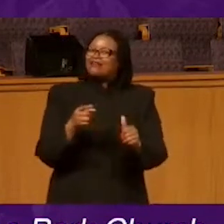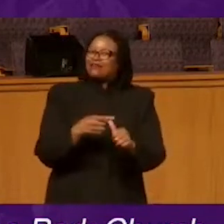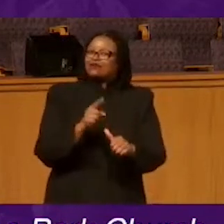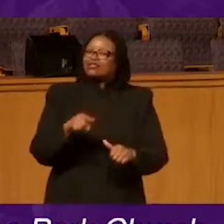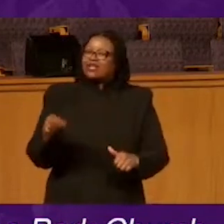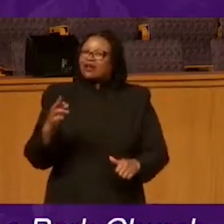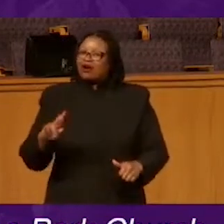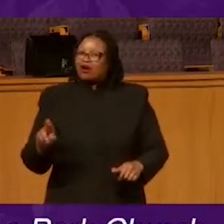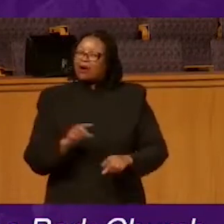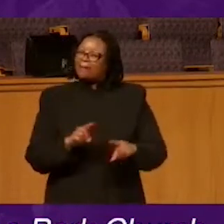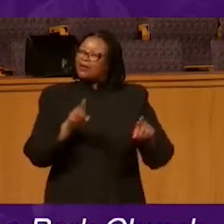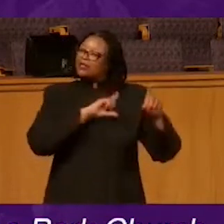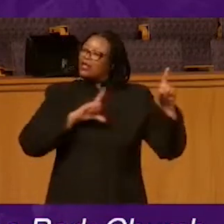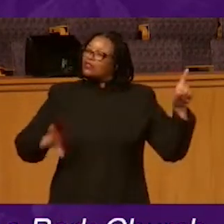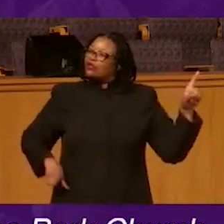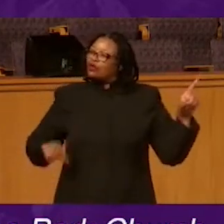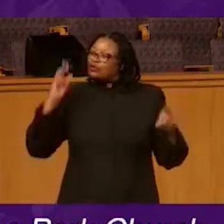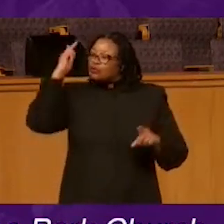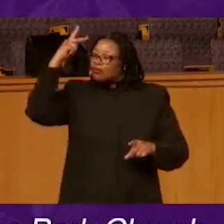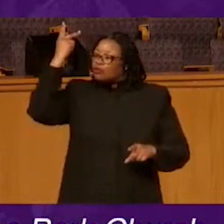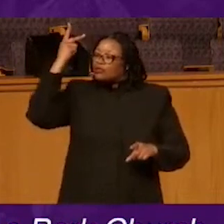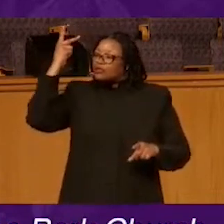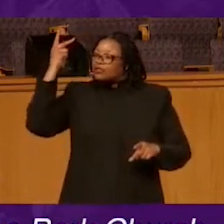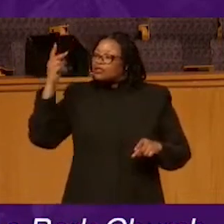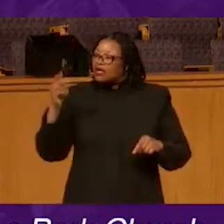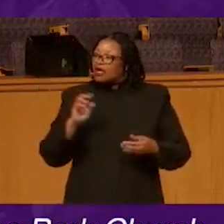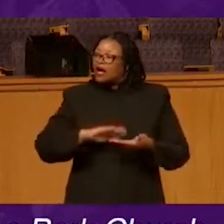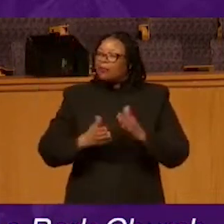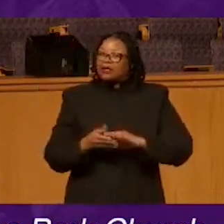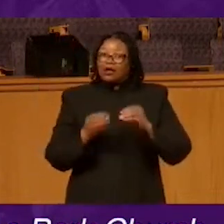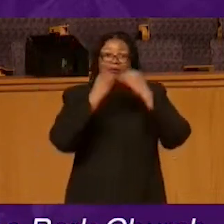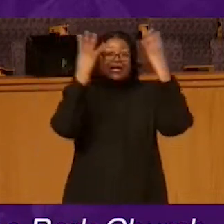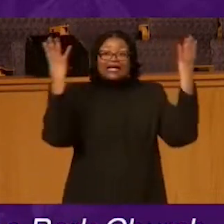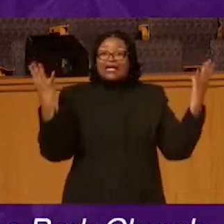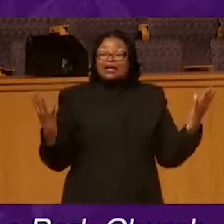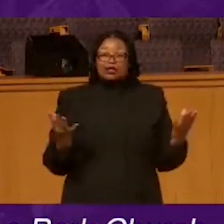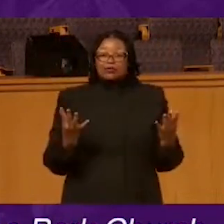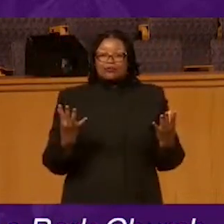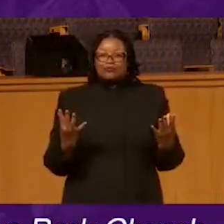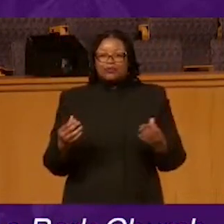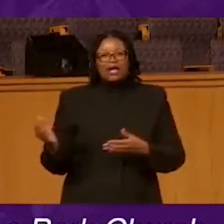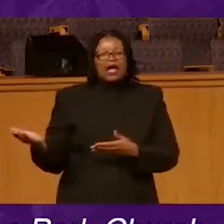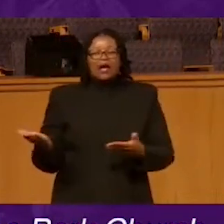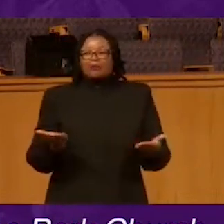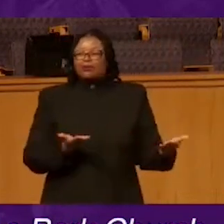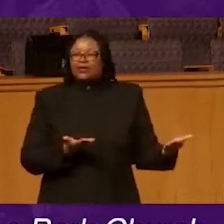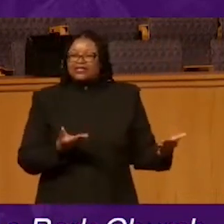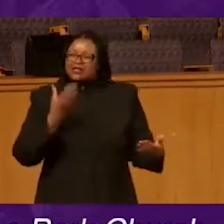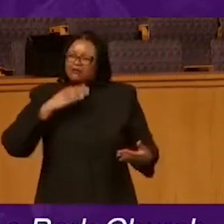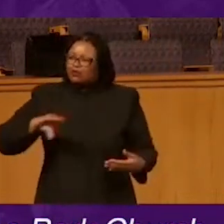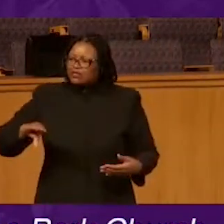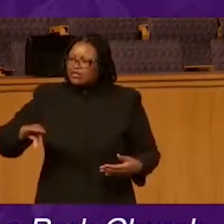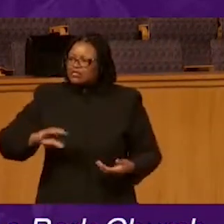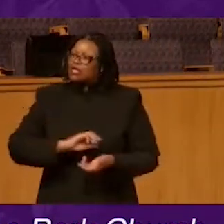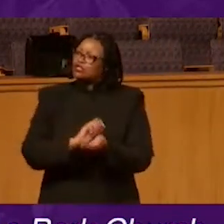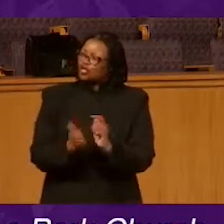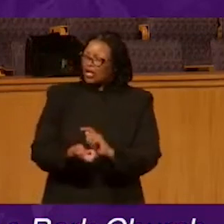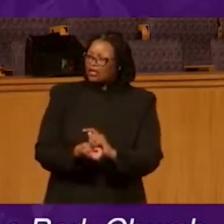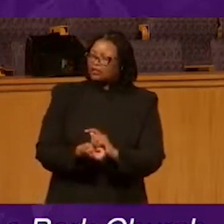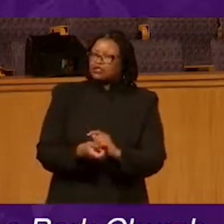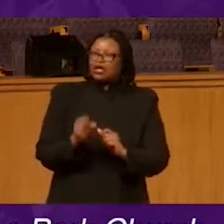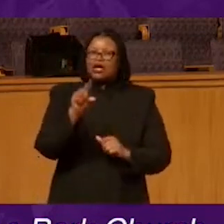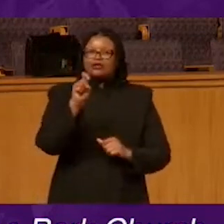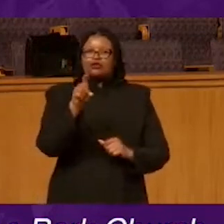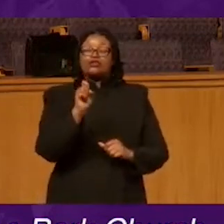the Lord's purposes can become clearer and may involve what brings tension and forces adjustments. And the question